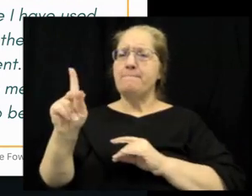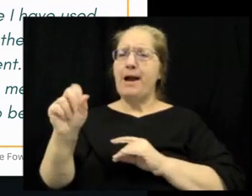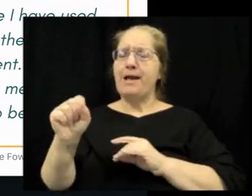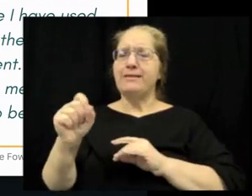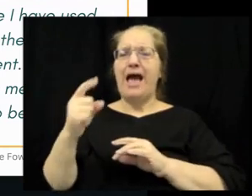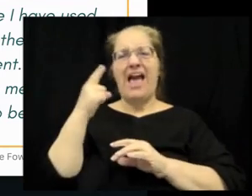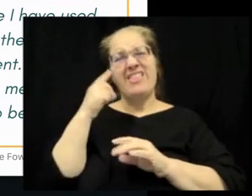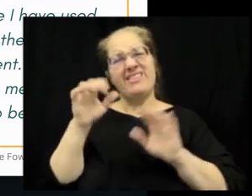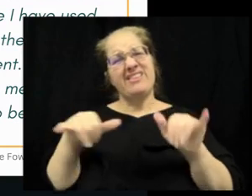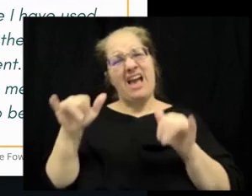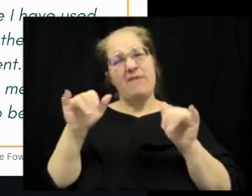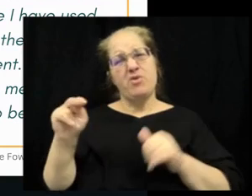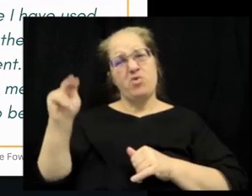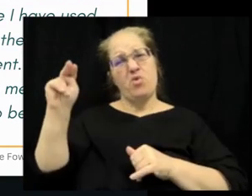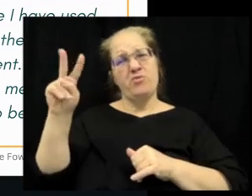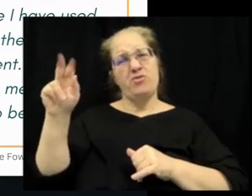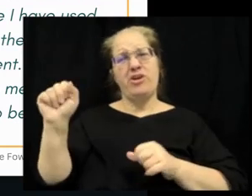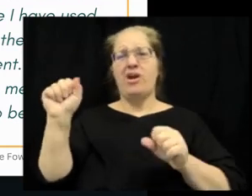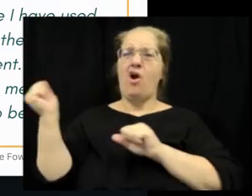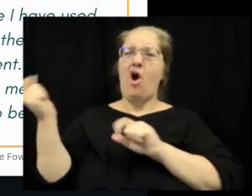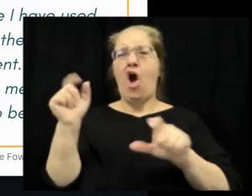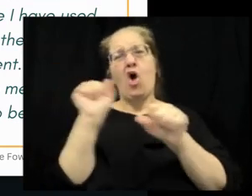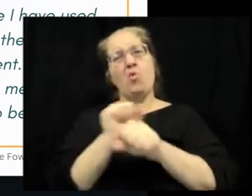really common. Northern Virginia, everybody's working,